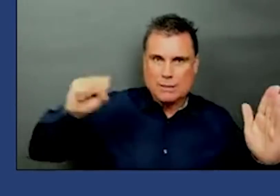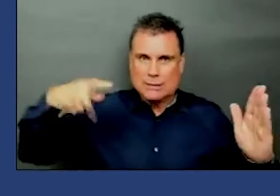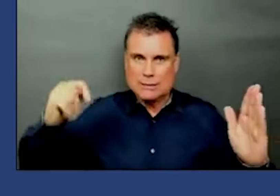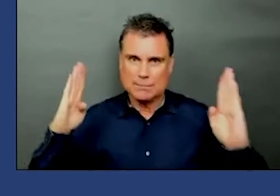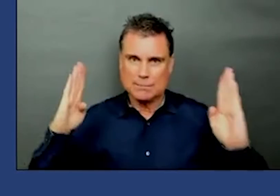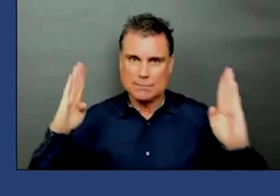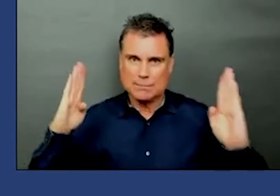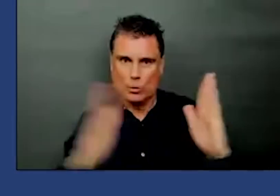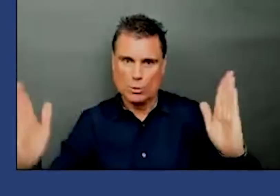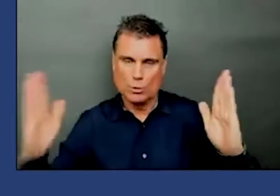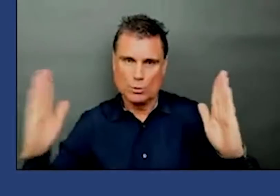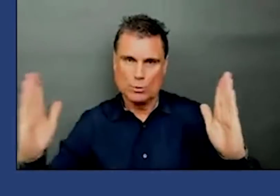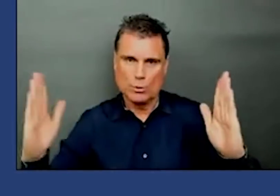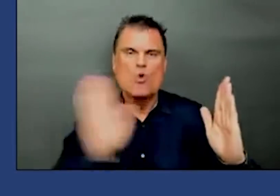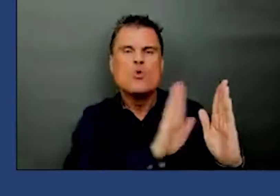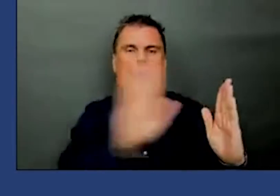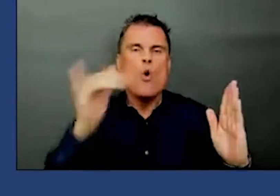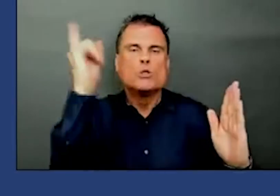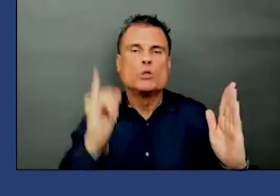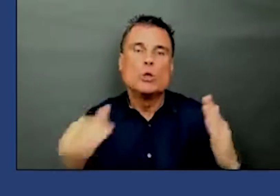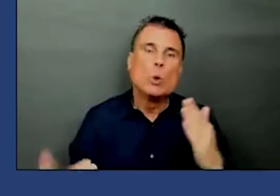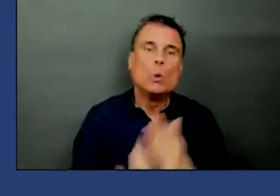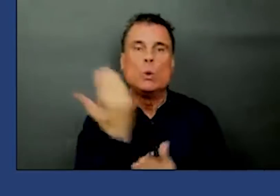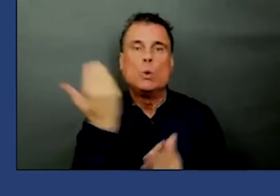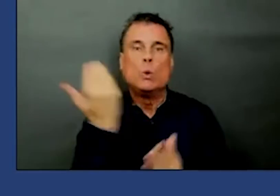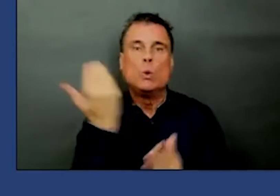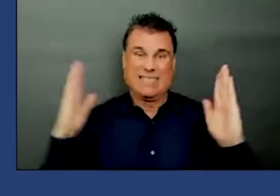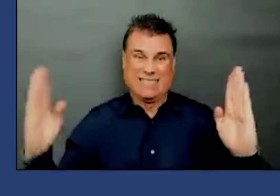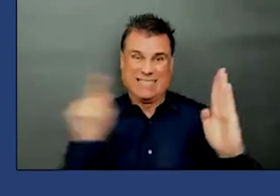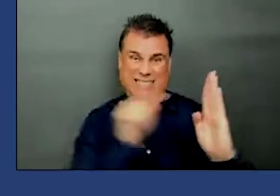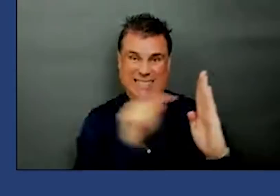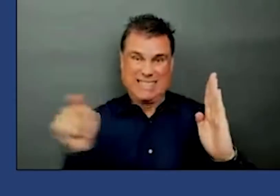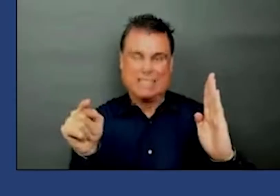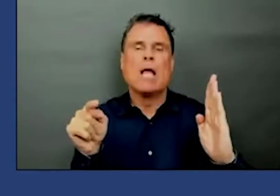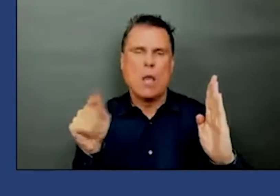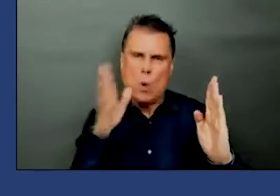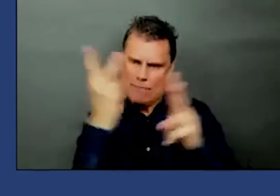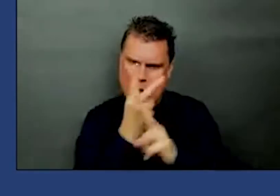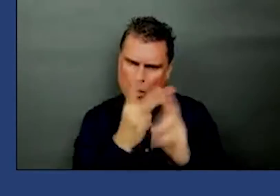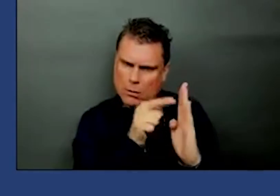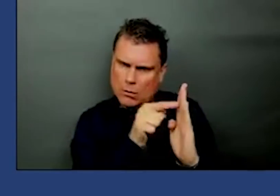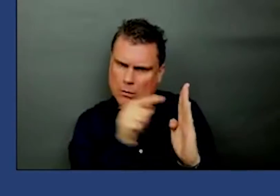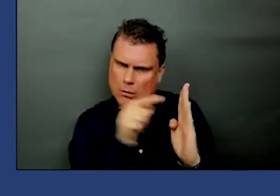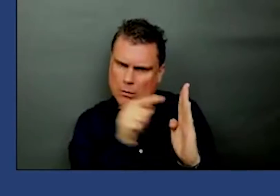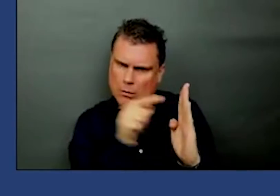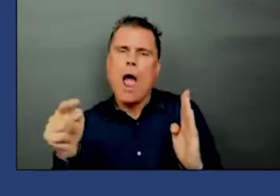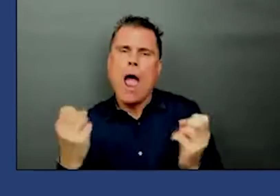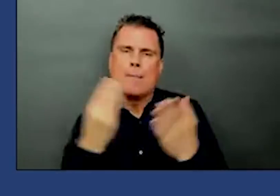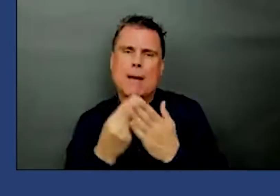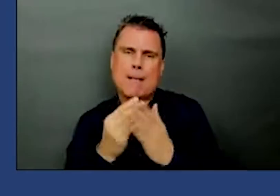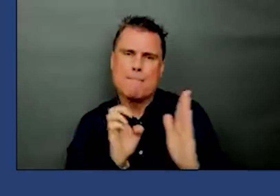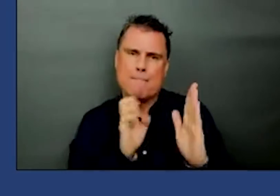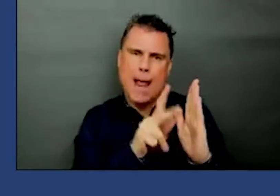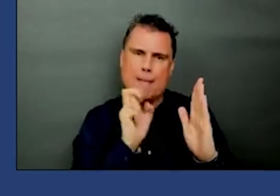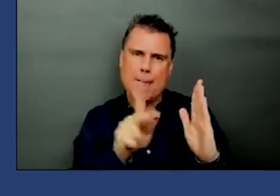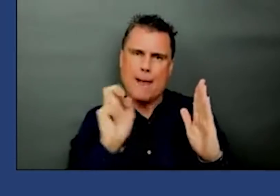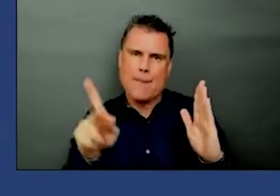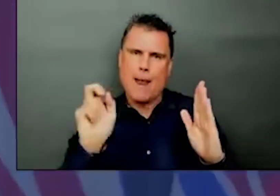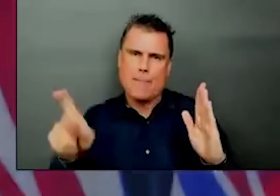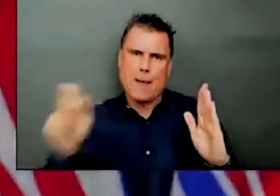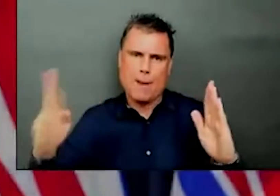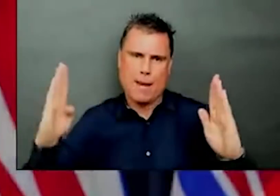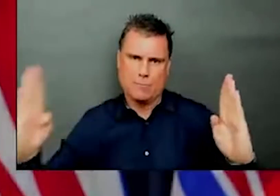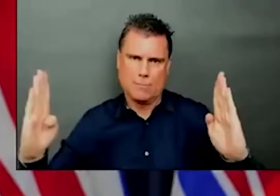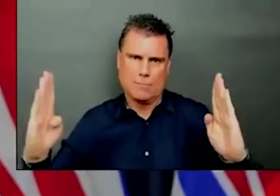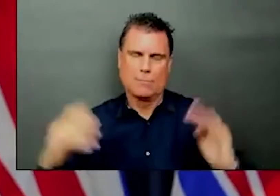accurate for us to be able to calculate the reduction that they're owed as a result of this COVID benefit. There you go, Richard.